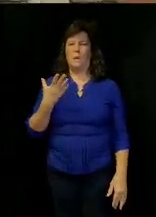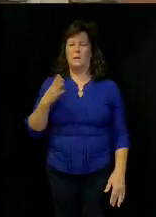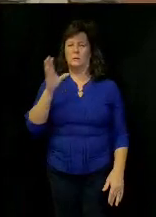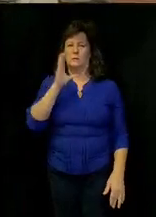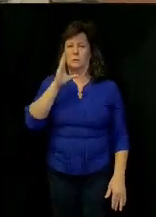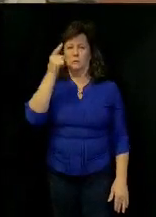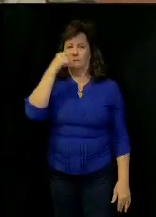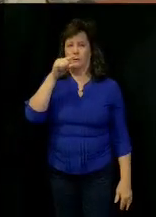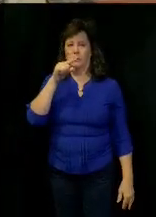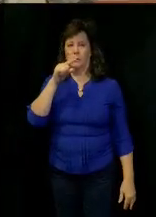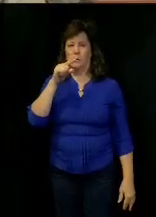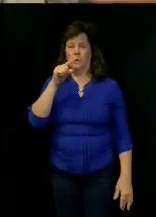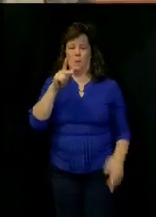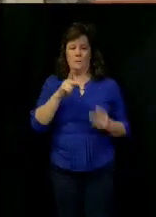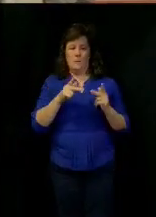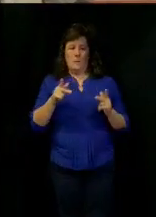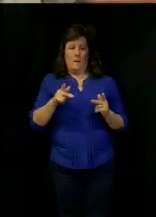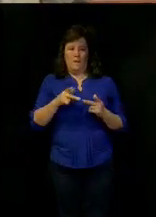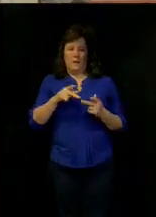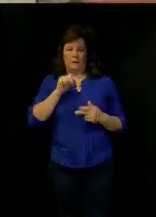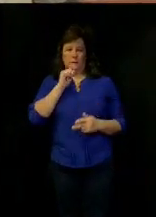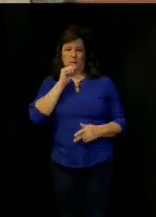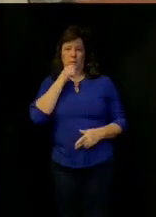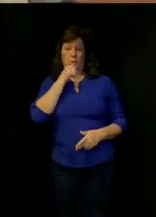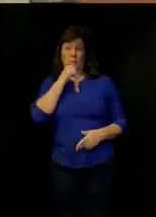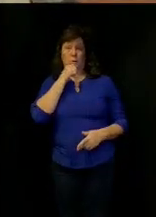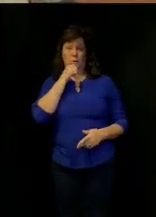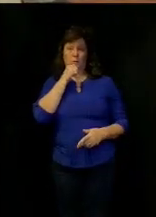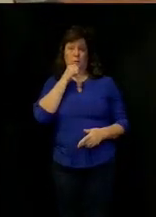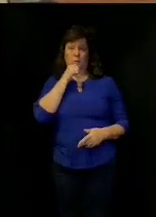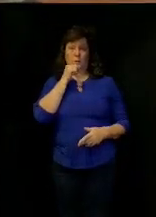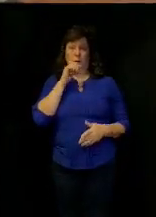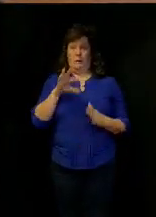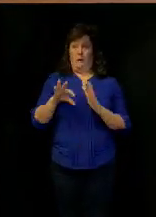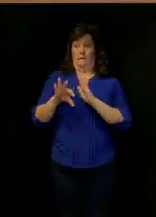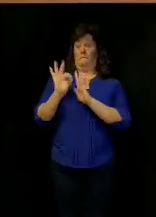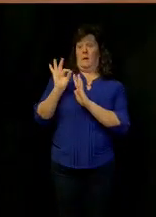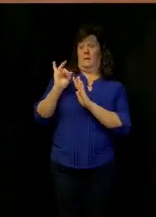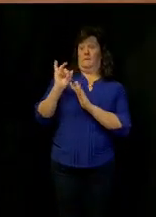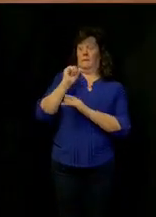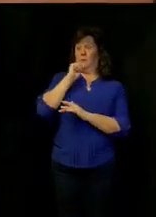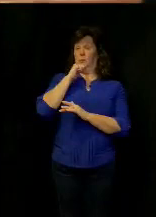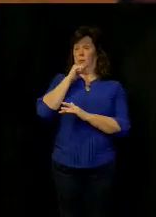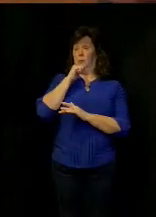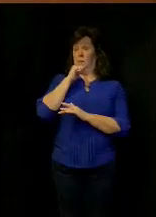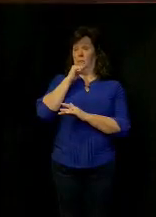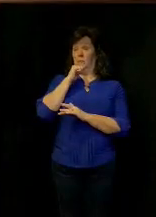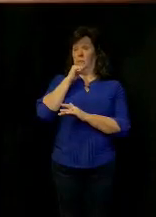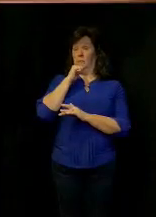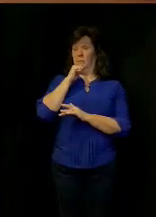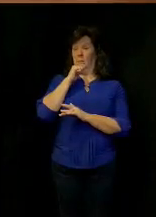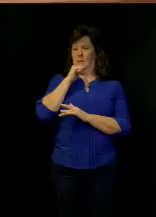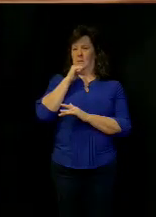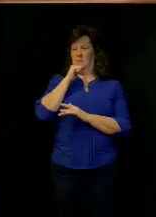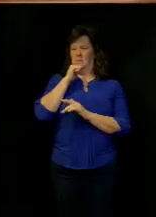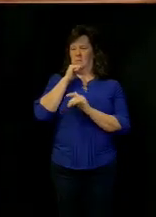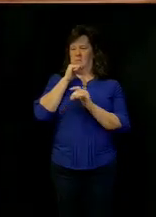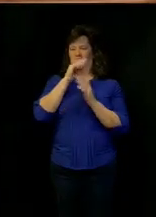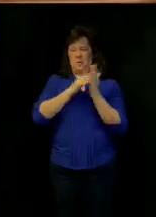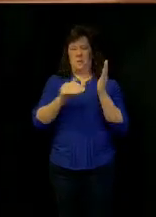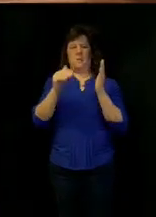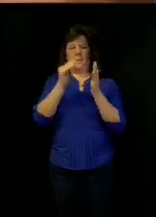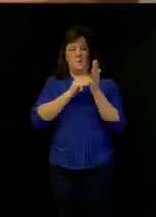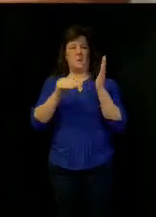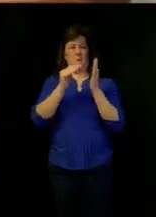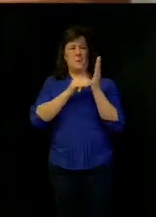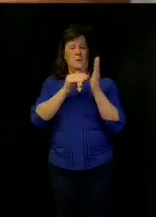A spot in you that's sore. And once he finds the sore spot, he's going to continue to poke.